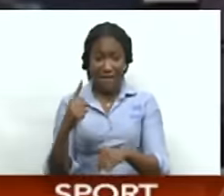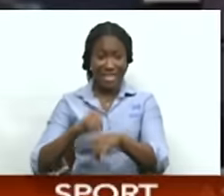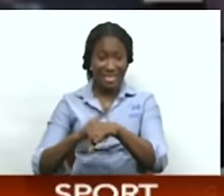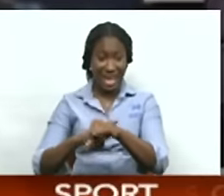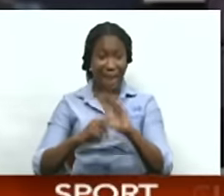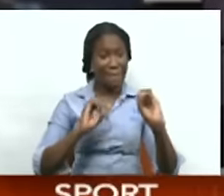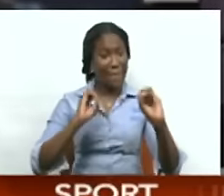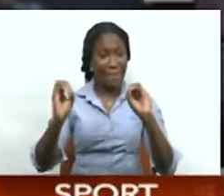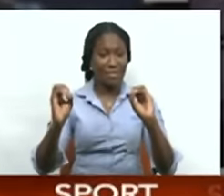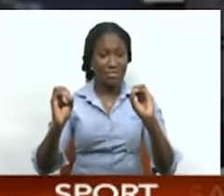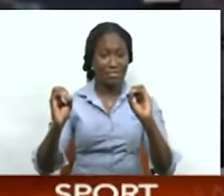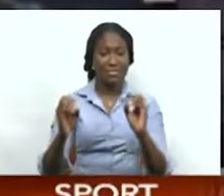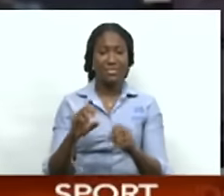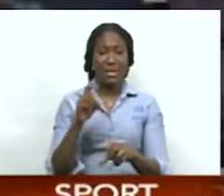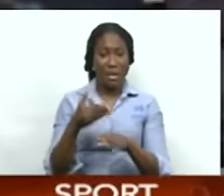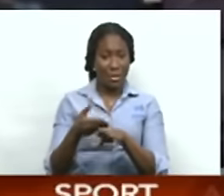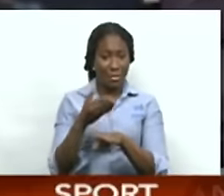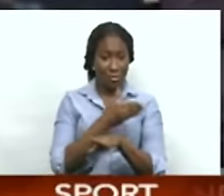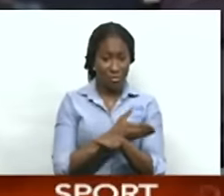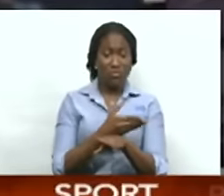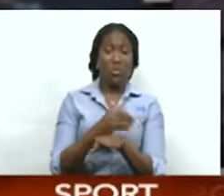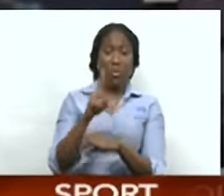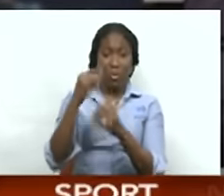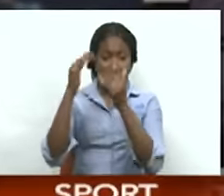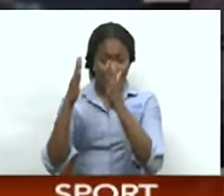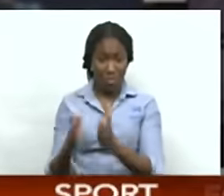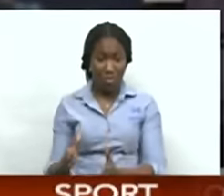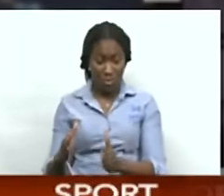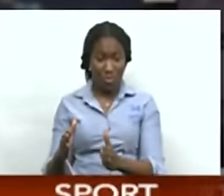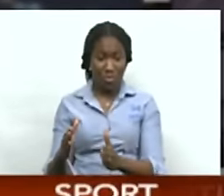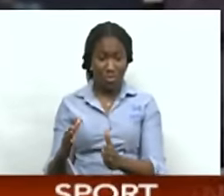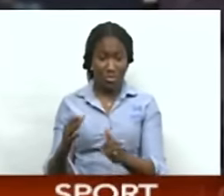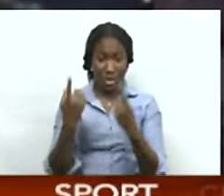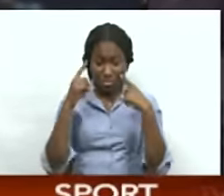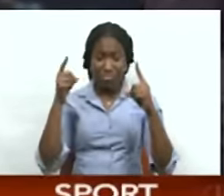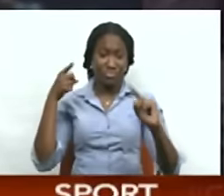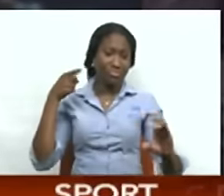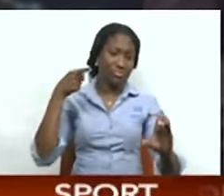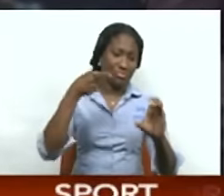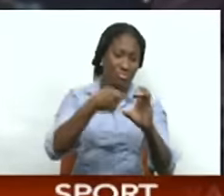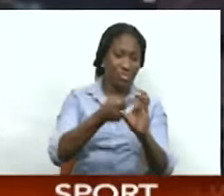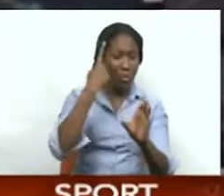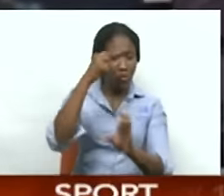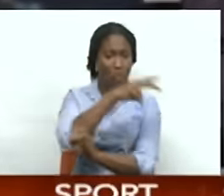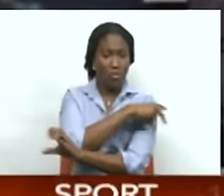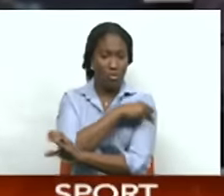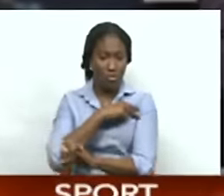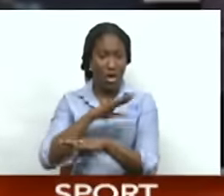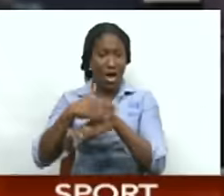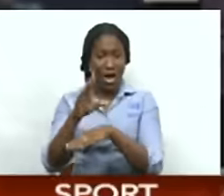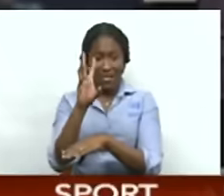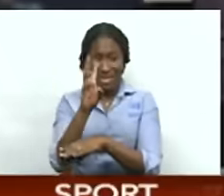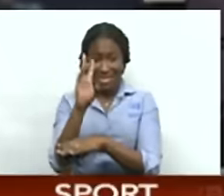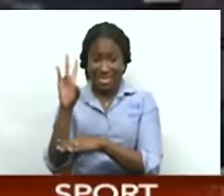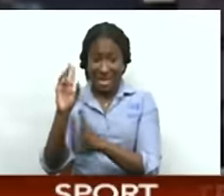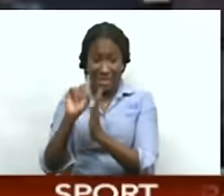2023 MVP Justin Shiggy Garcia put the Army men ahead in the 67th minute. Over in Bacolet, Tobago, 1976 FC